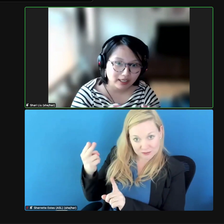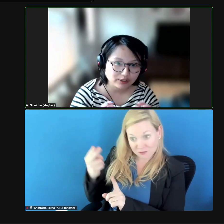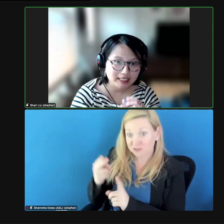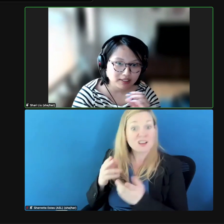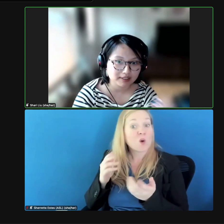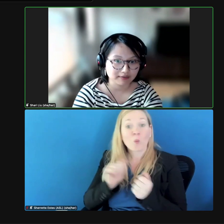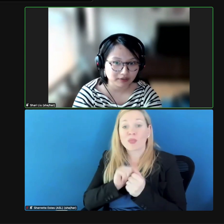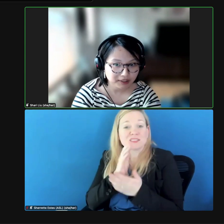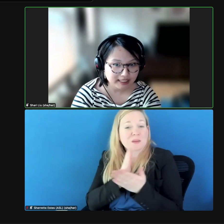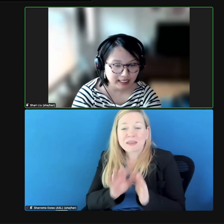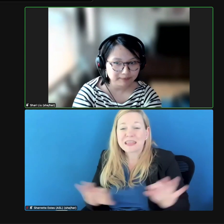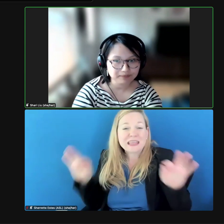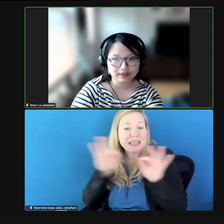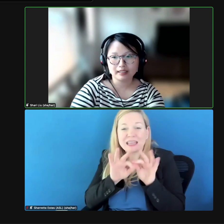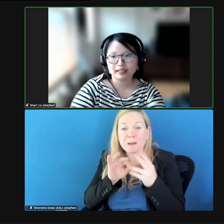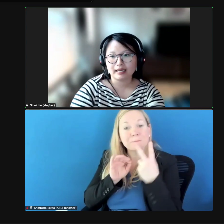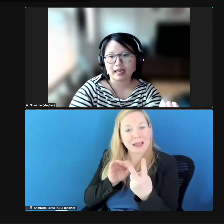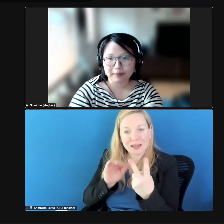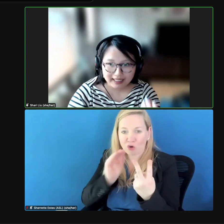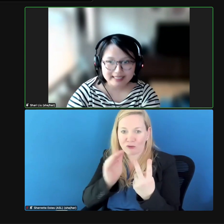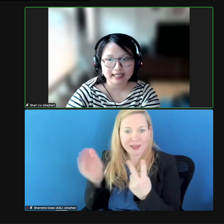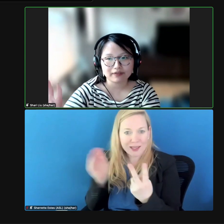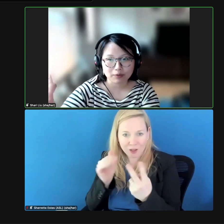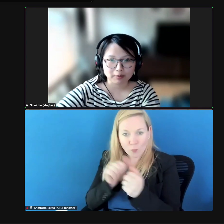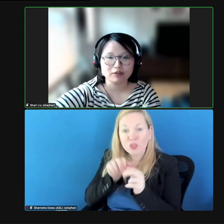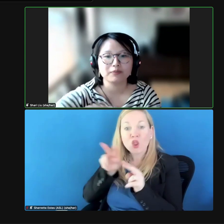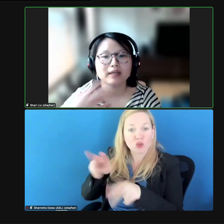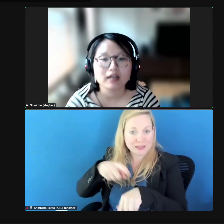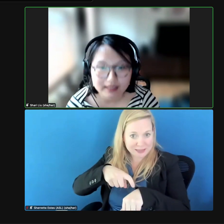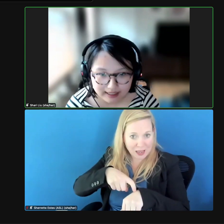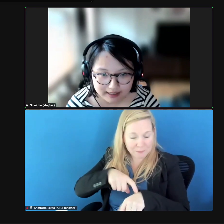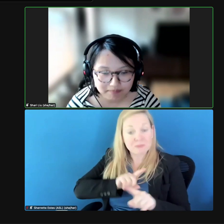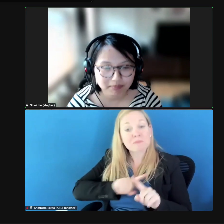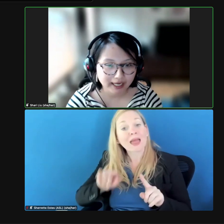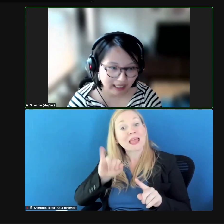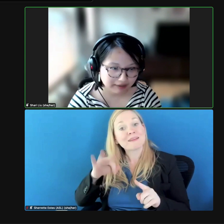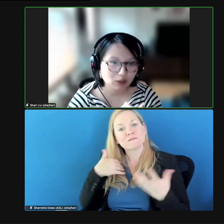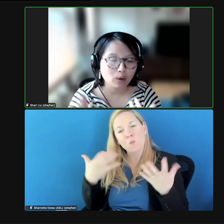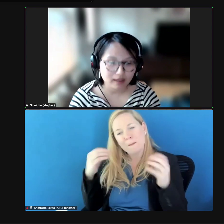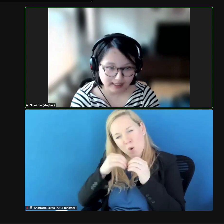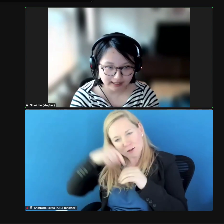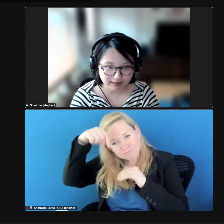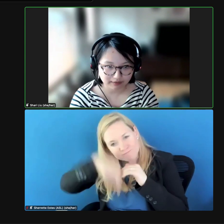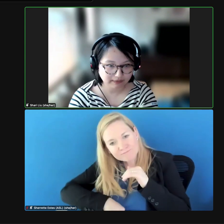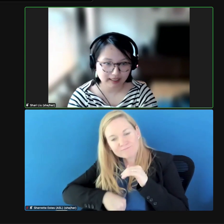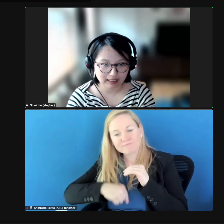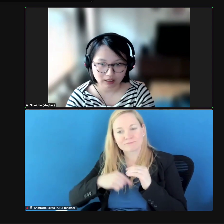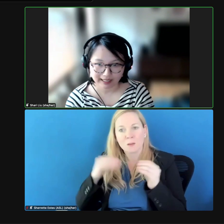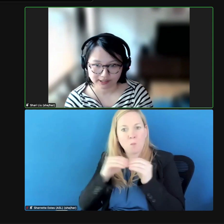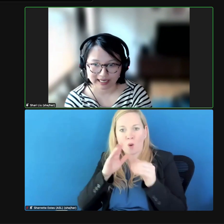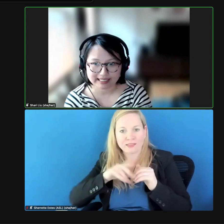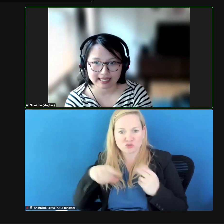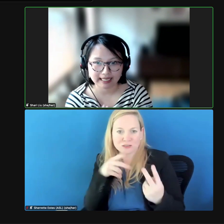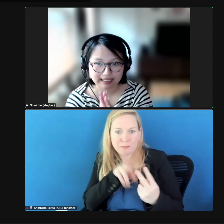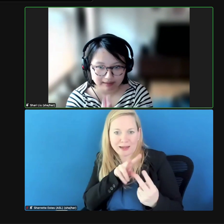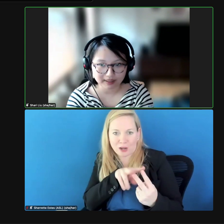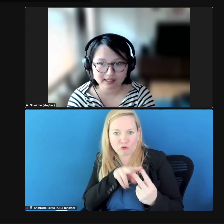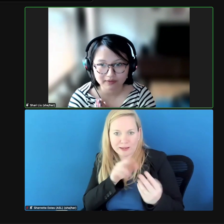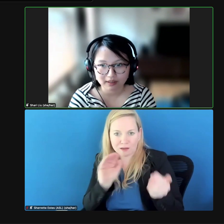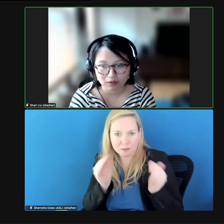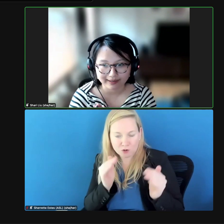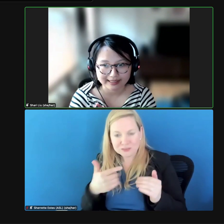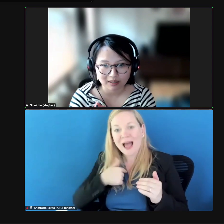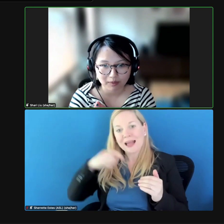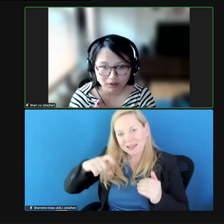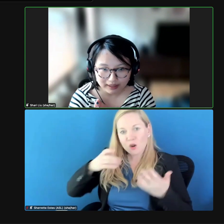binary contrasts using infant looking time. But then I said if I want to move beyond these binary qualitative contrasts, I need a means